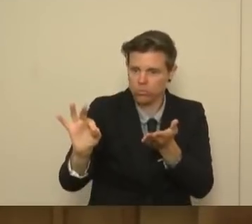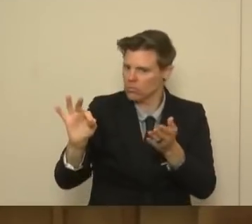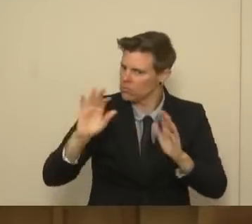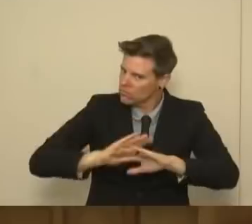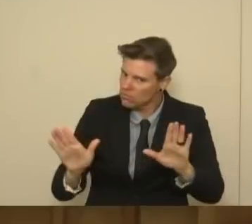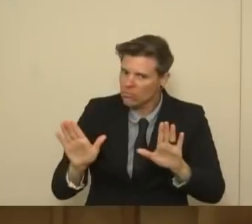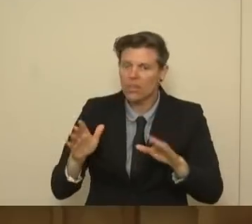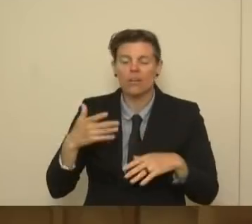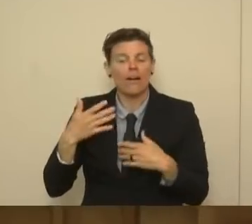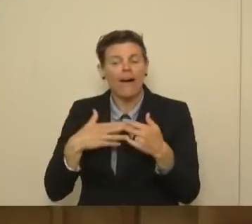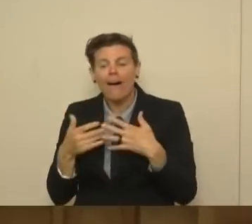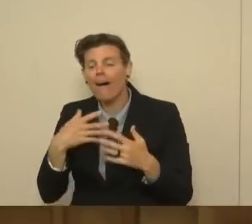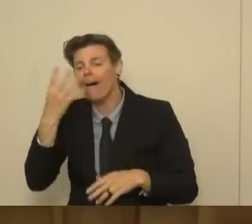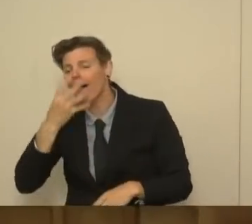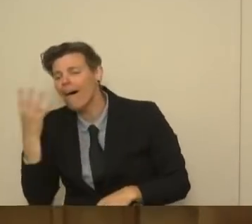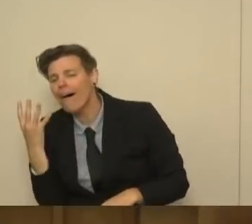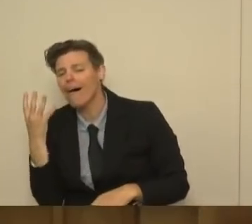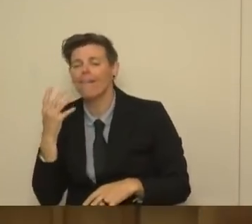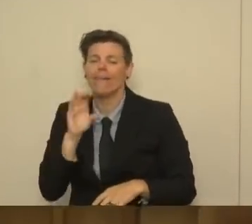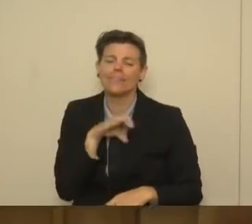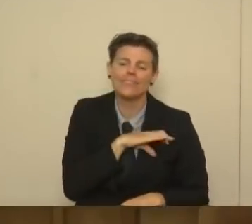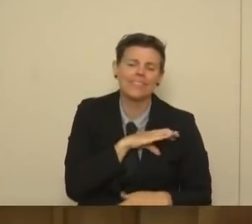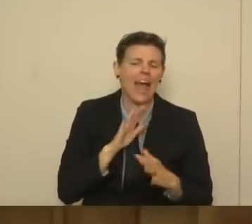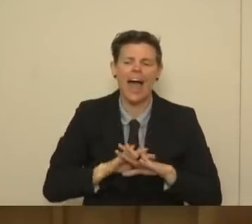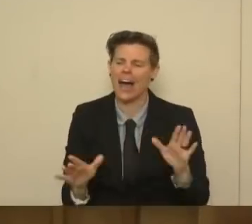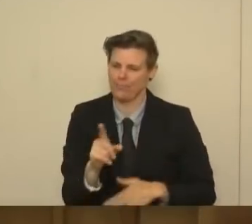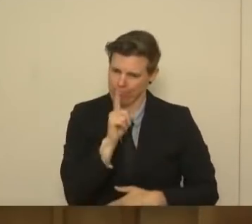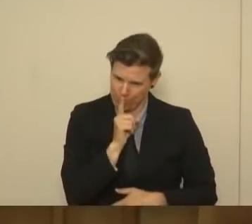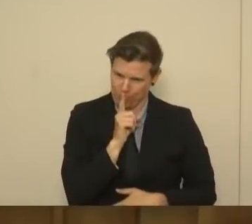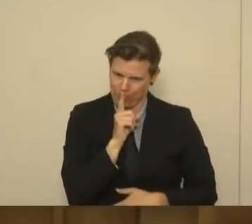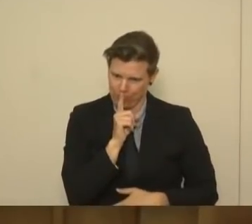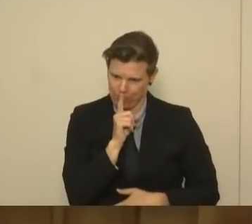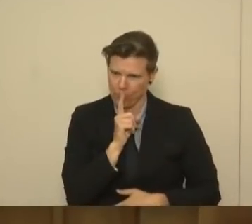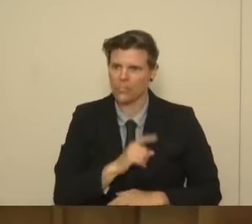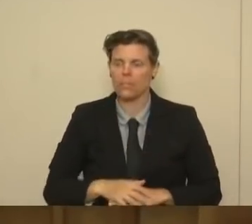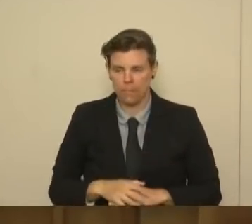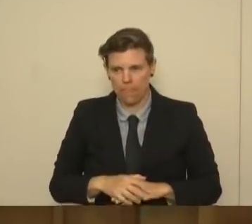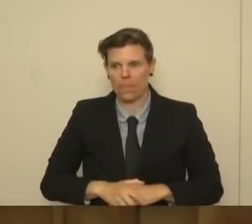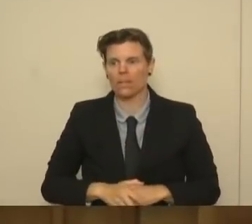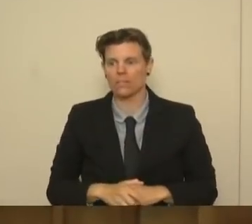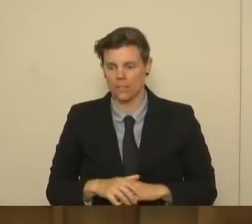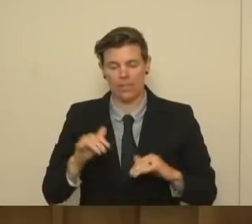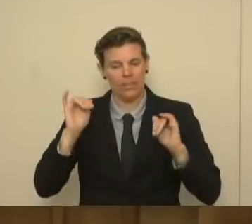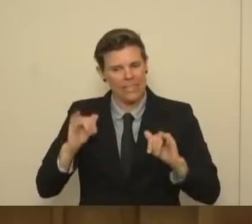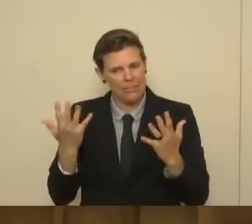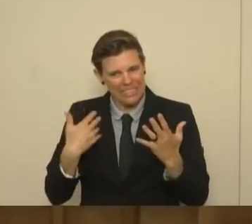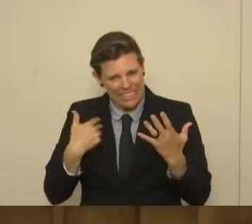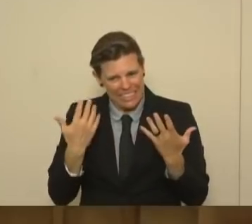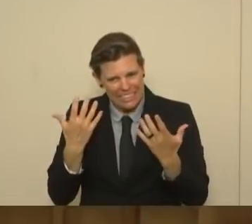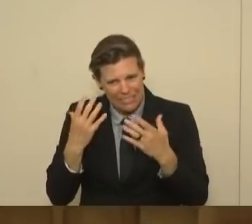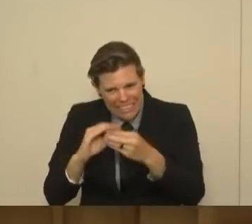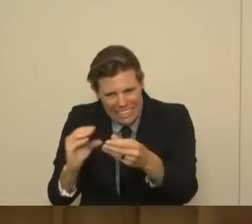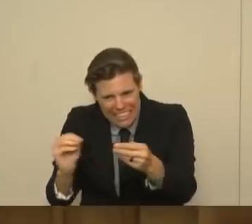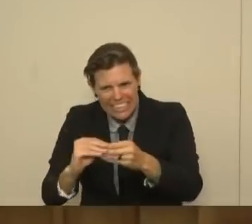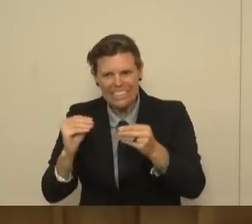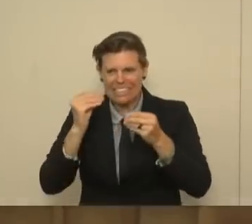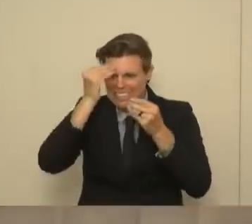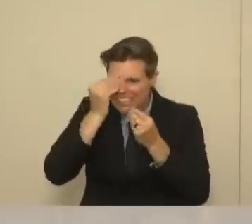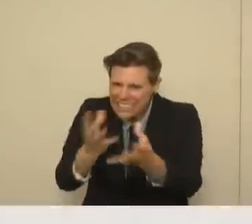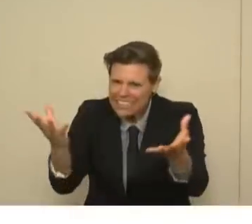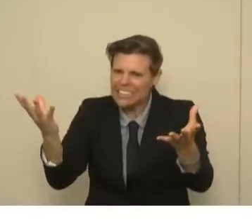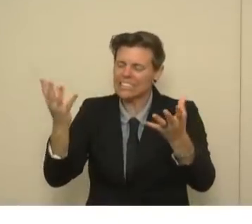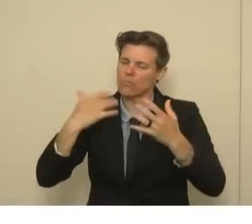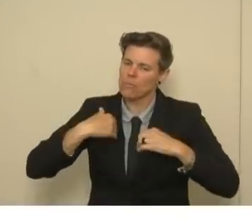of our community-based organizations have talked to these communities about. You will be protected if you are counted, and to do